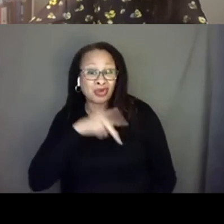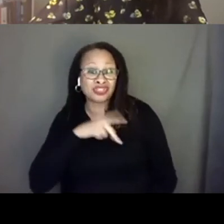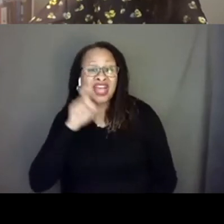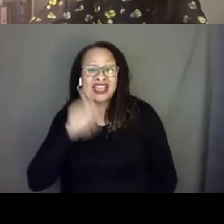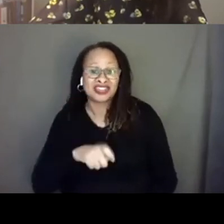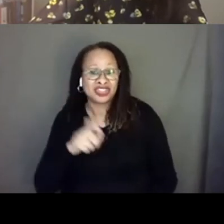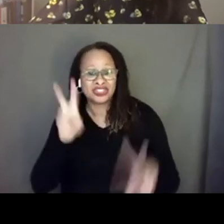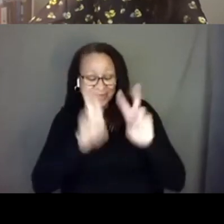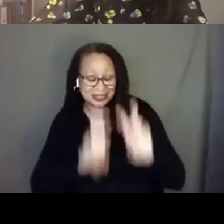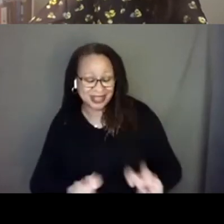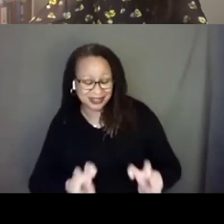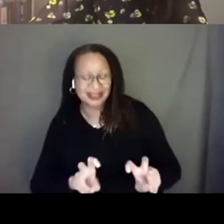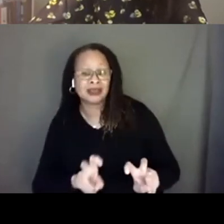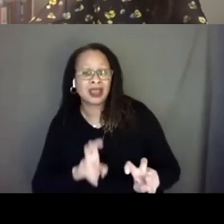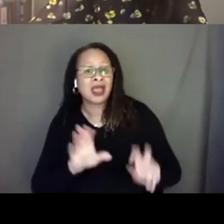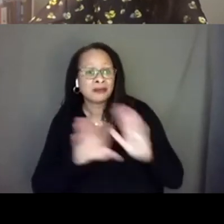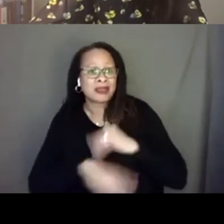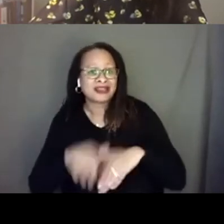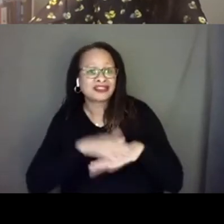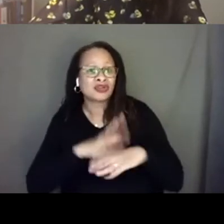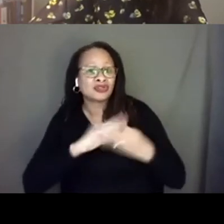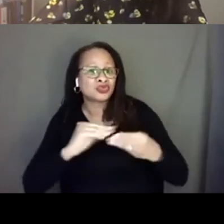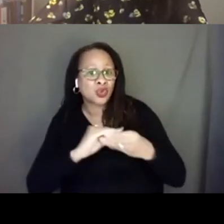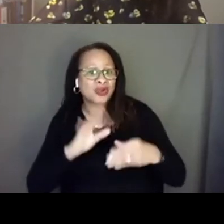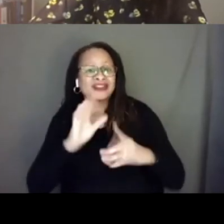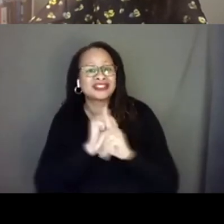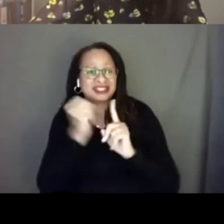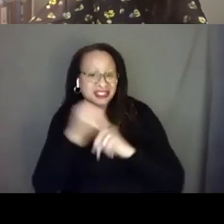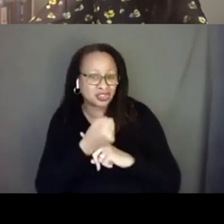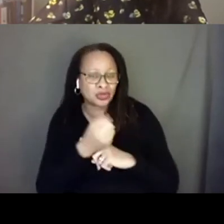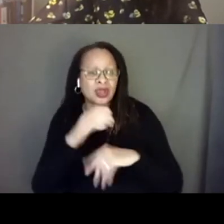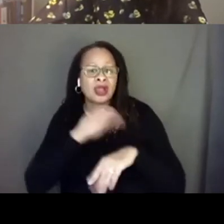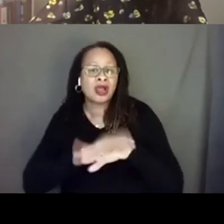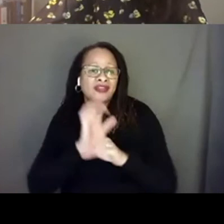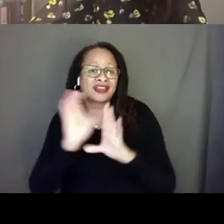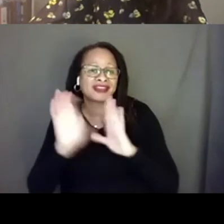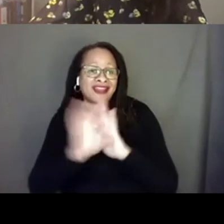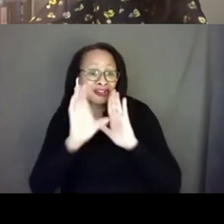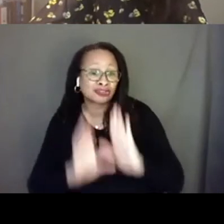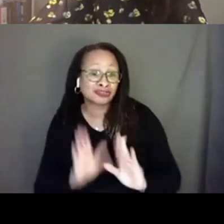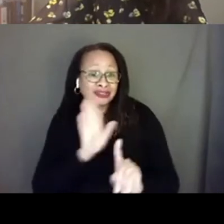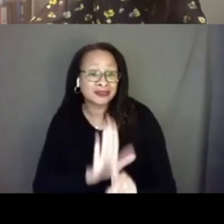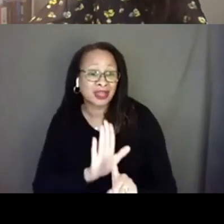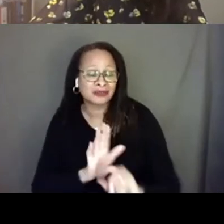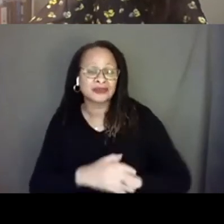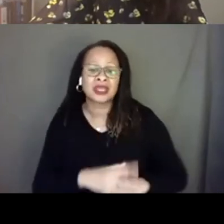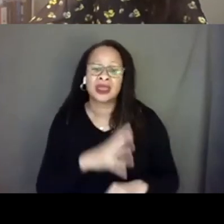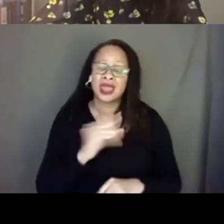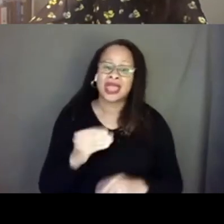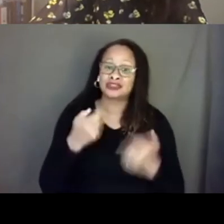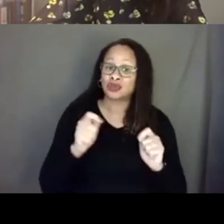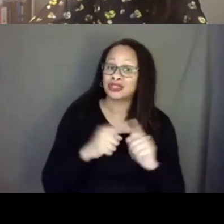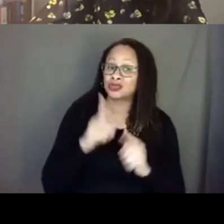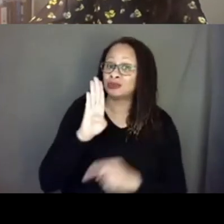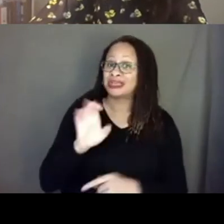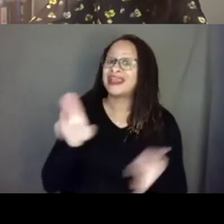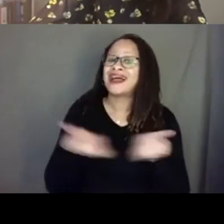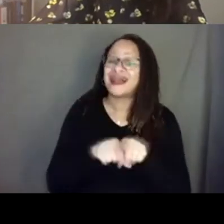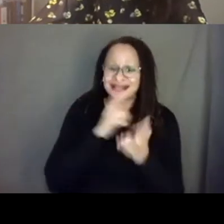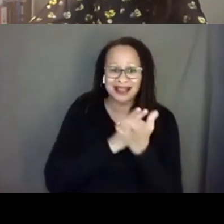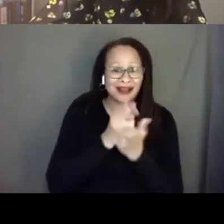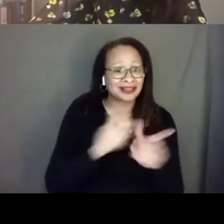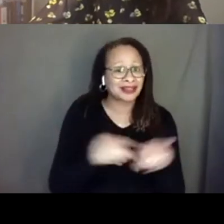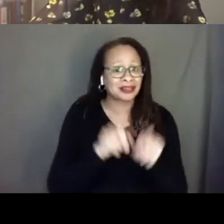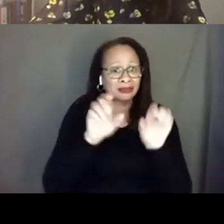assess it based on the story, on the situation, on the character, and you know, try to be as authentic as possible,